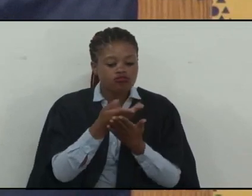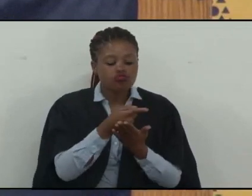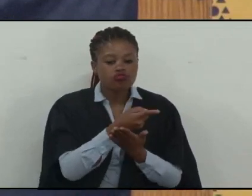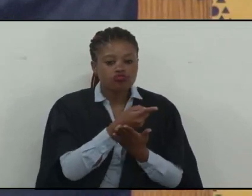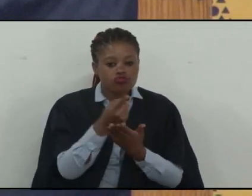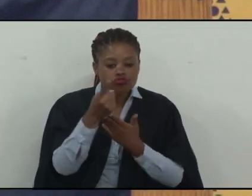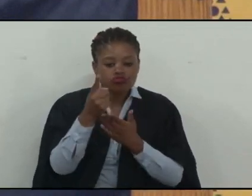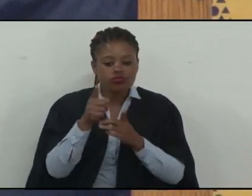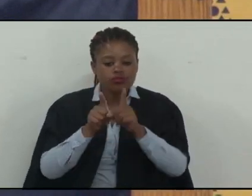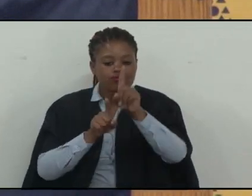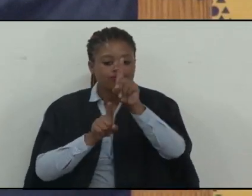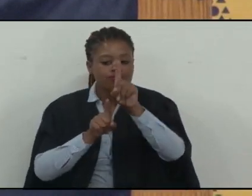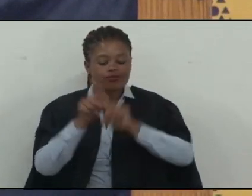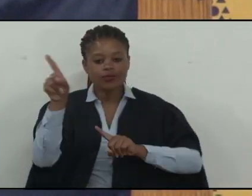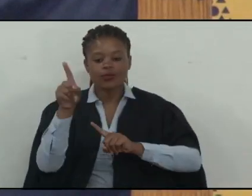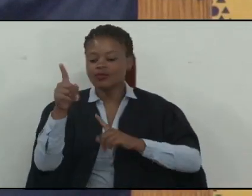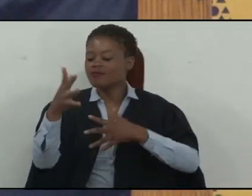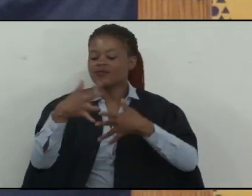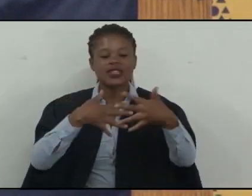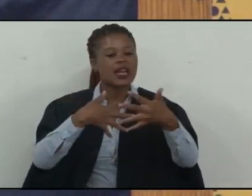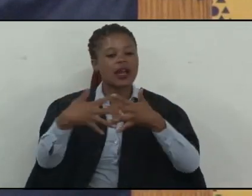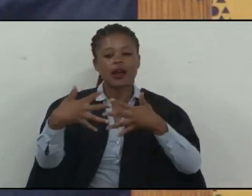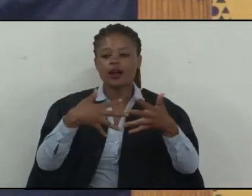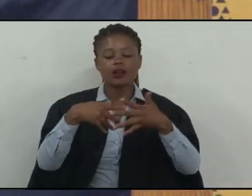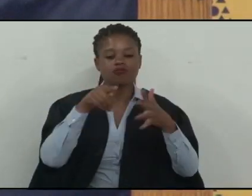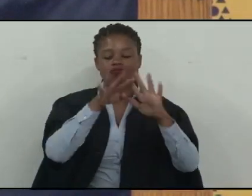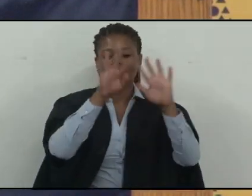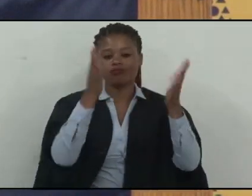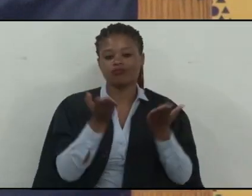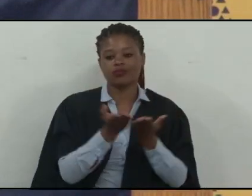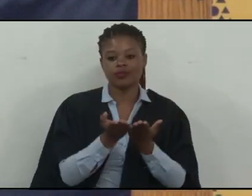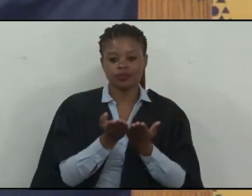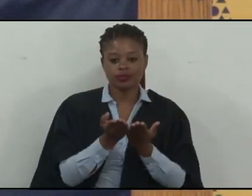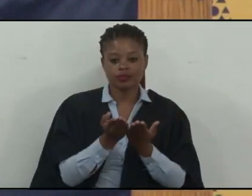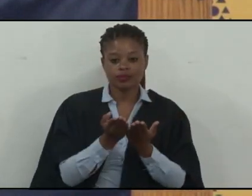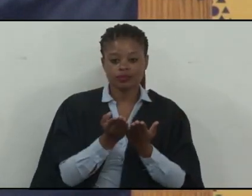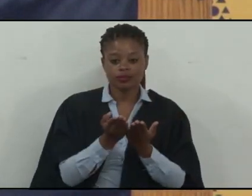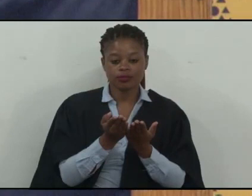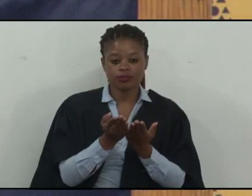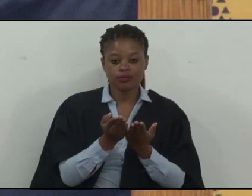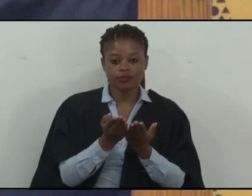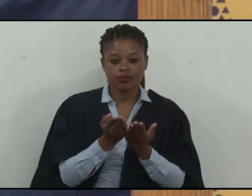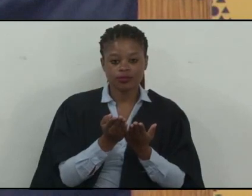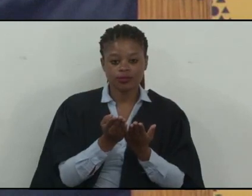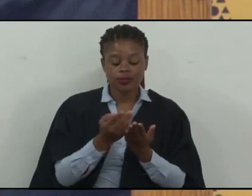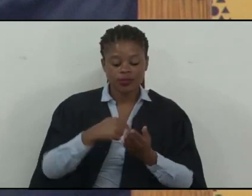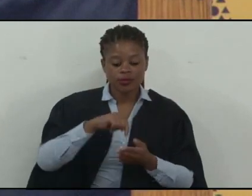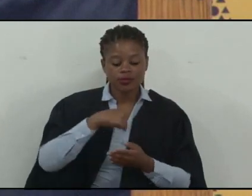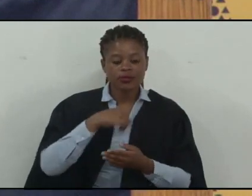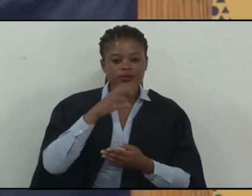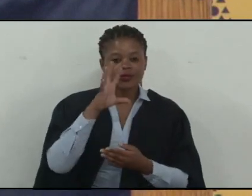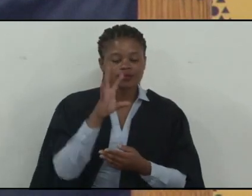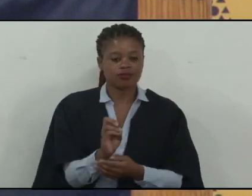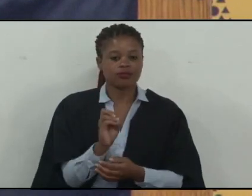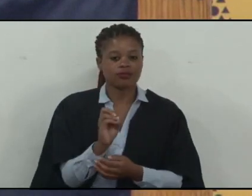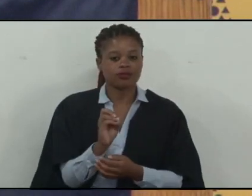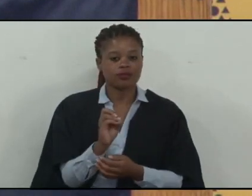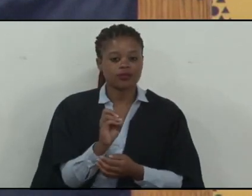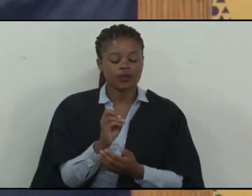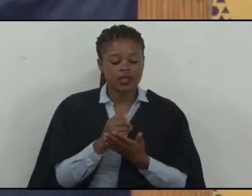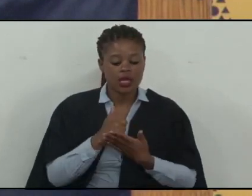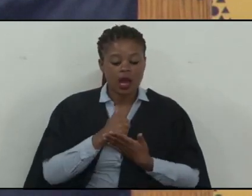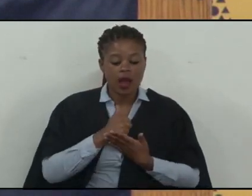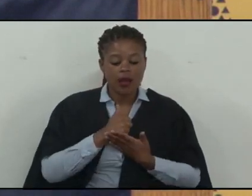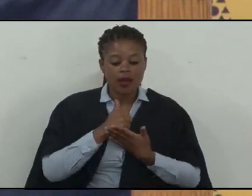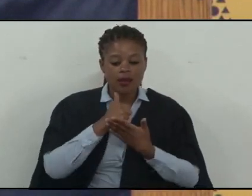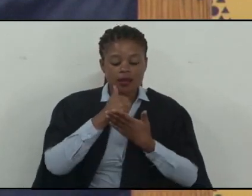to succeed anywhere in the world. We've endeavored to inculcate these traits to help